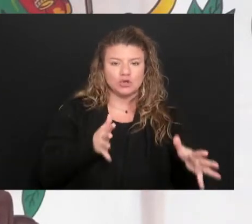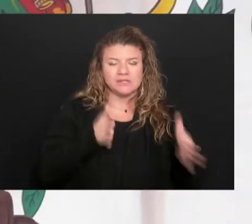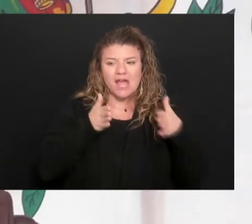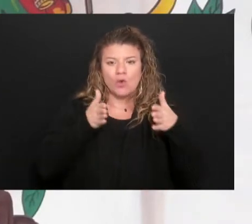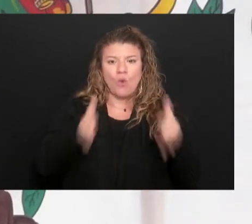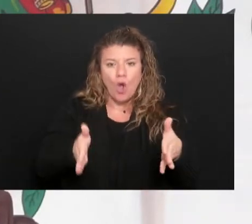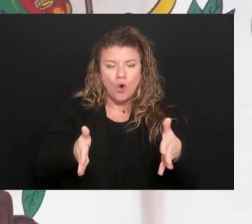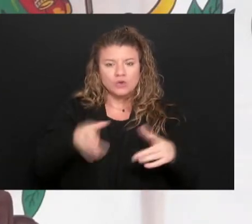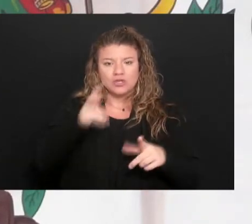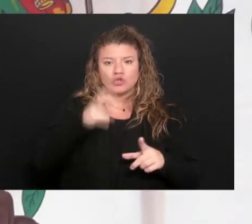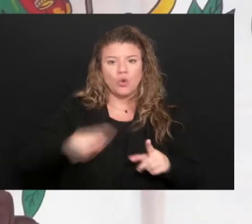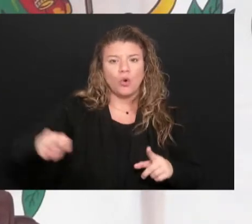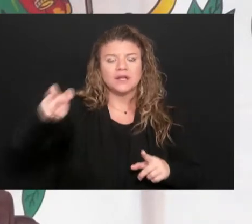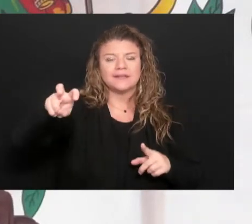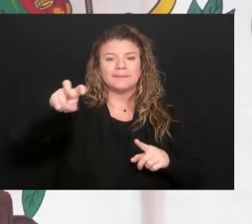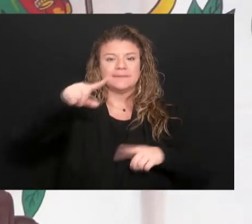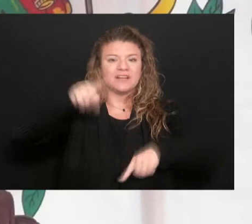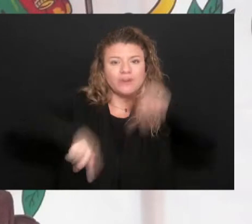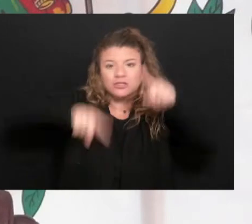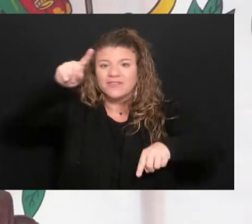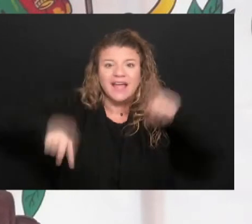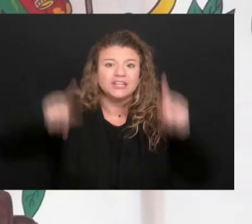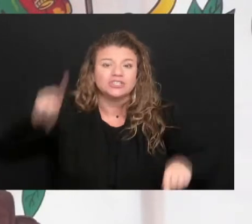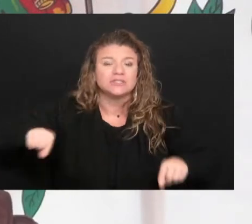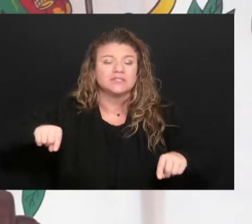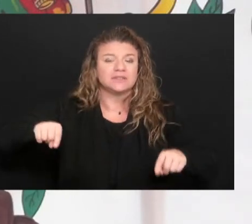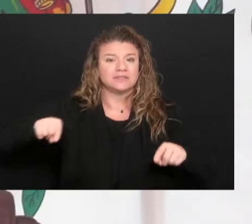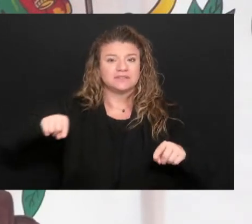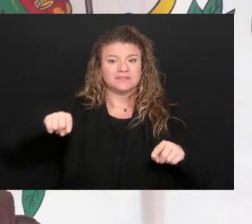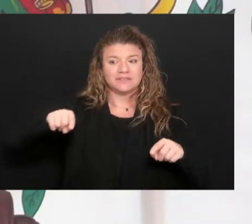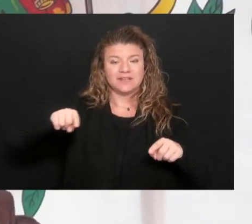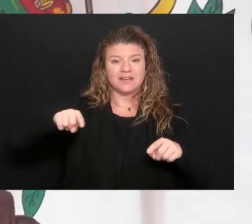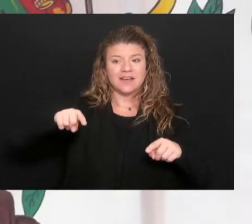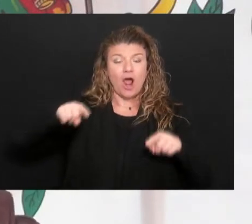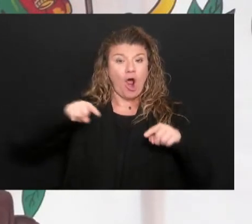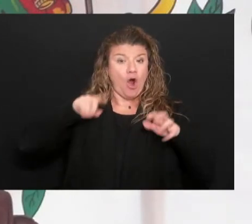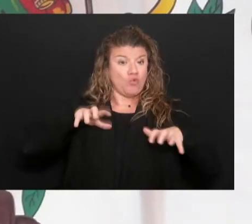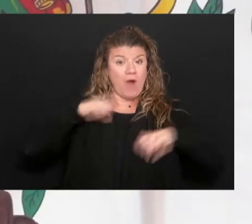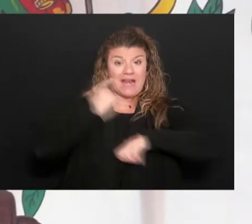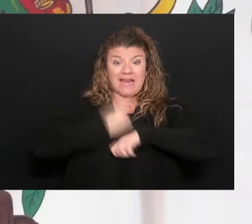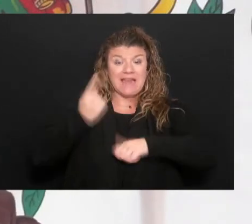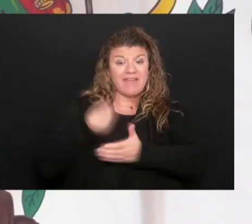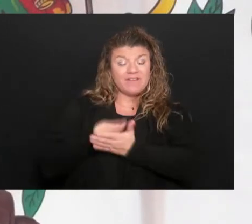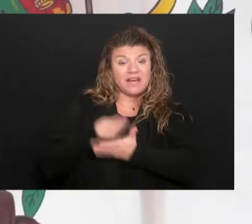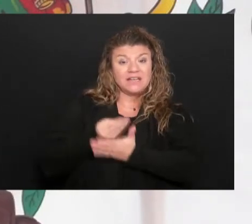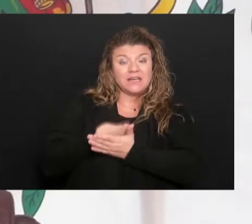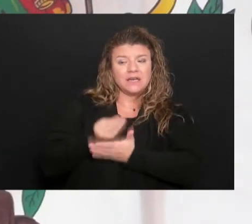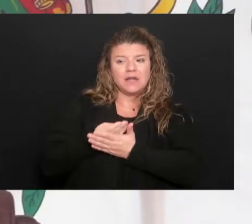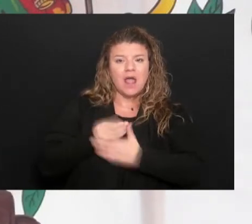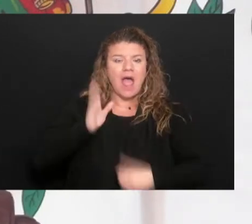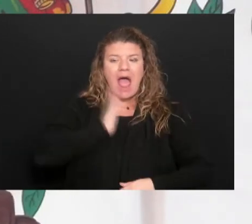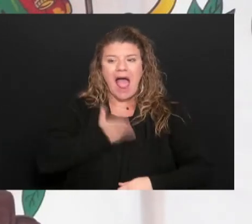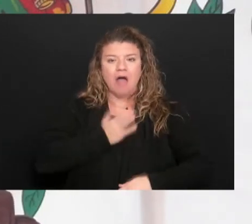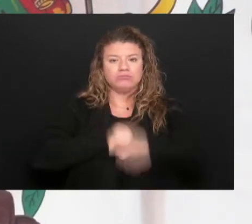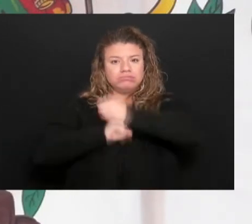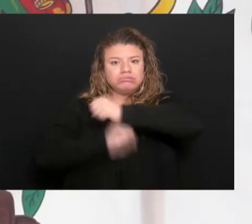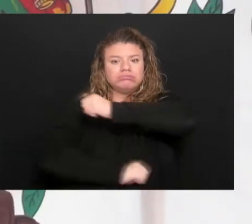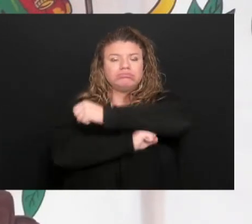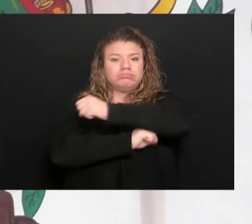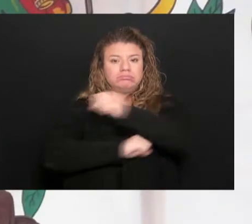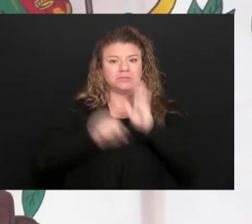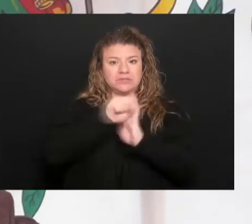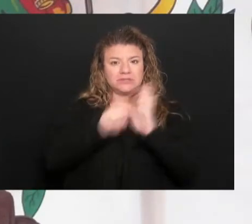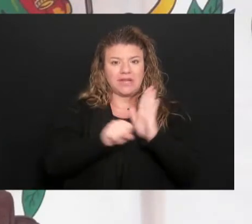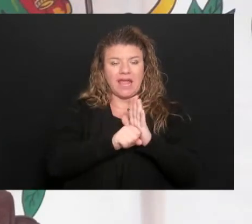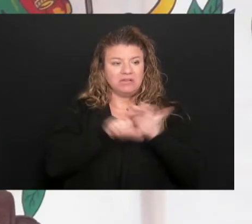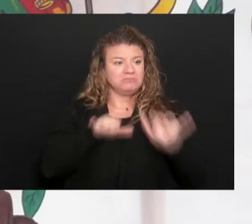and tourism and diversification and our rainy day fund and the stability of this state, it's really